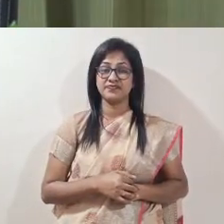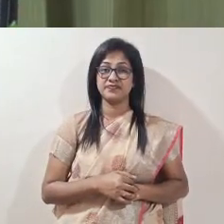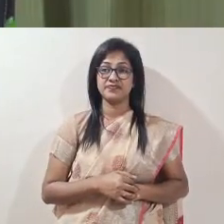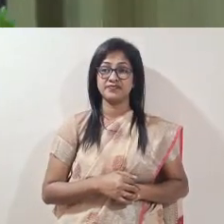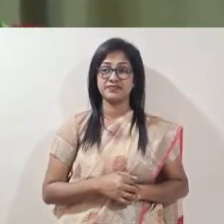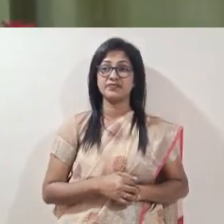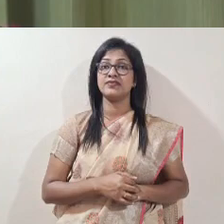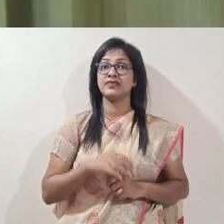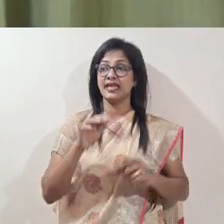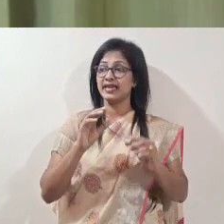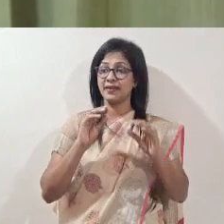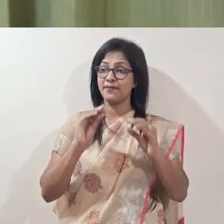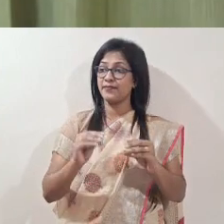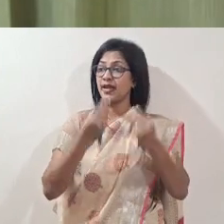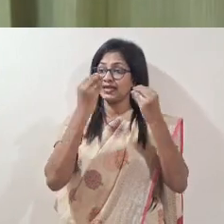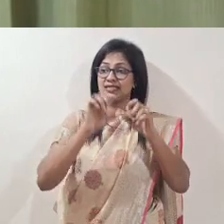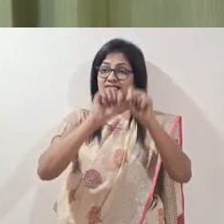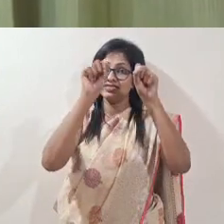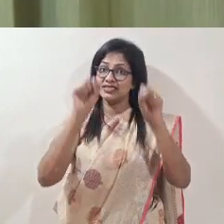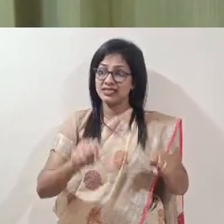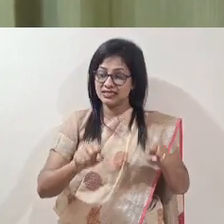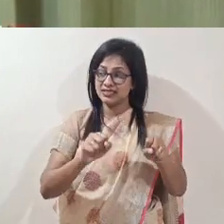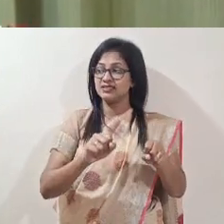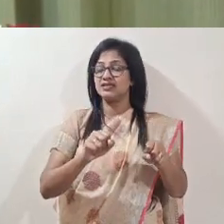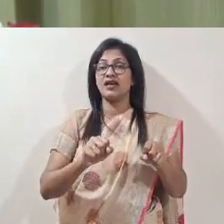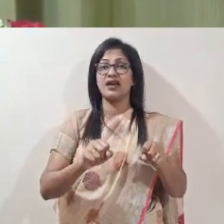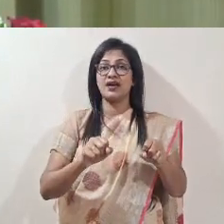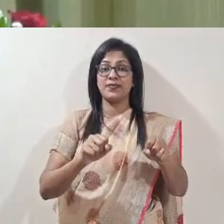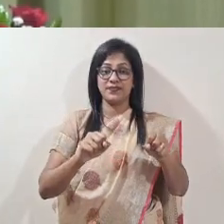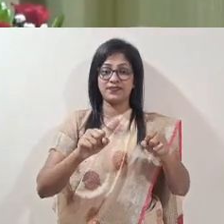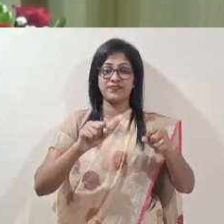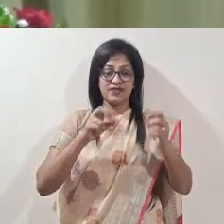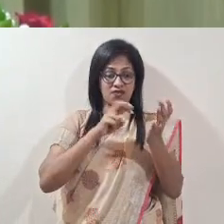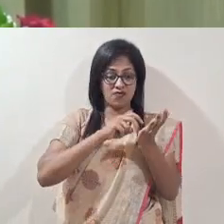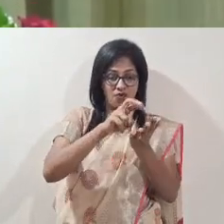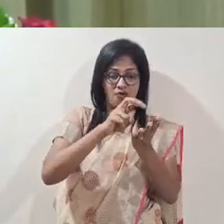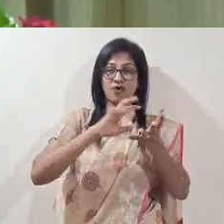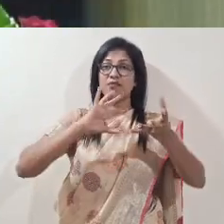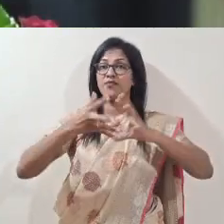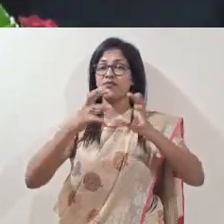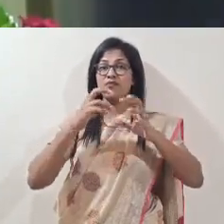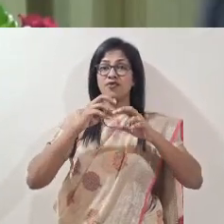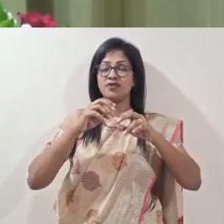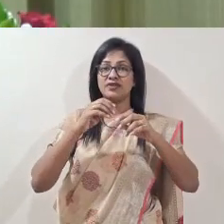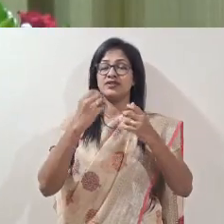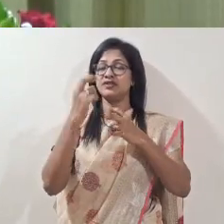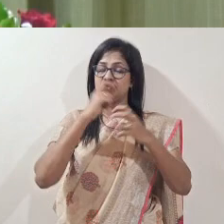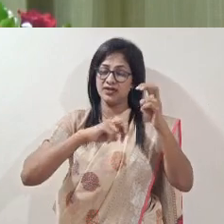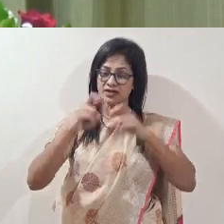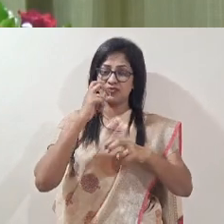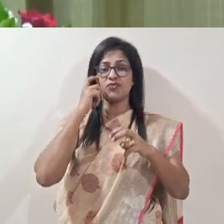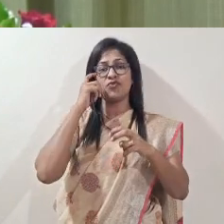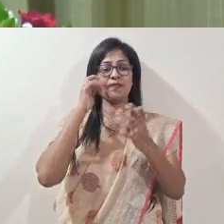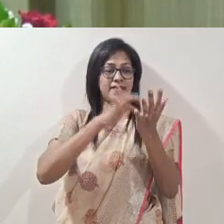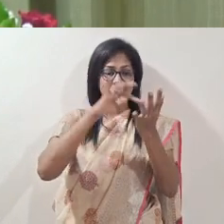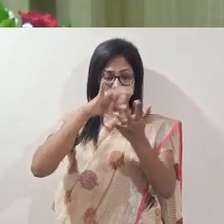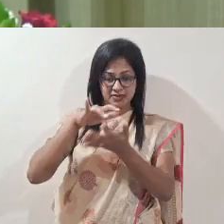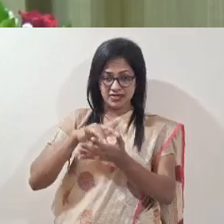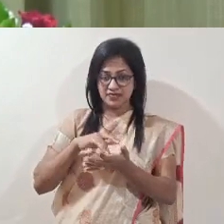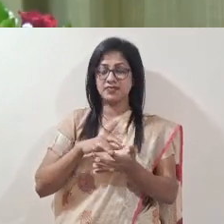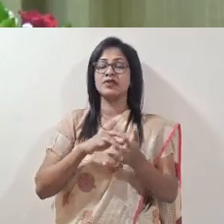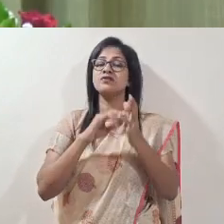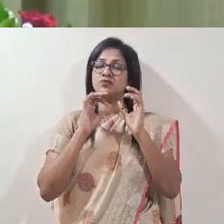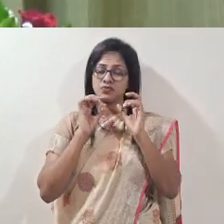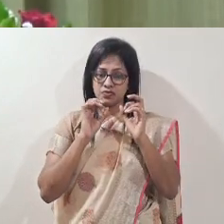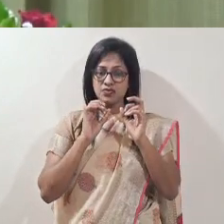a better systems for non-motorized transport in an area at junctions and many other places.